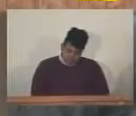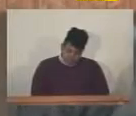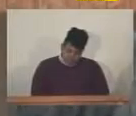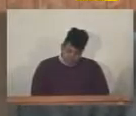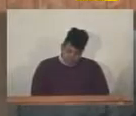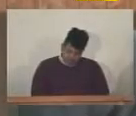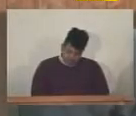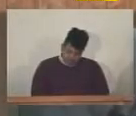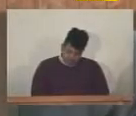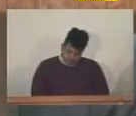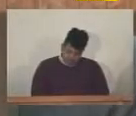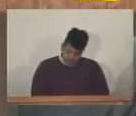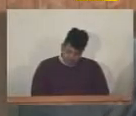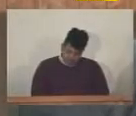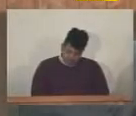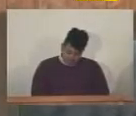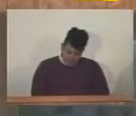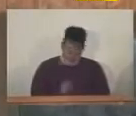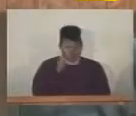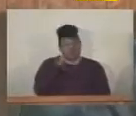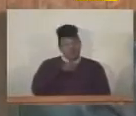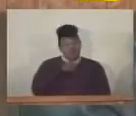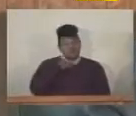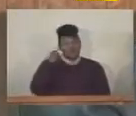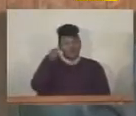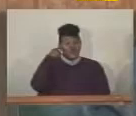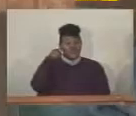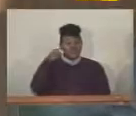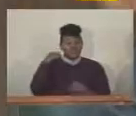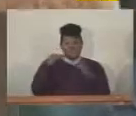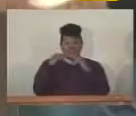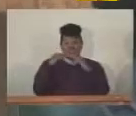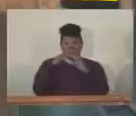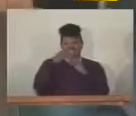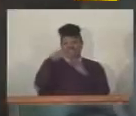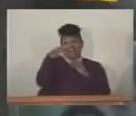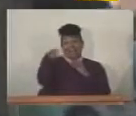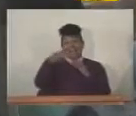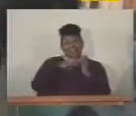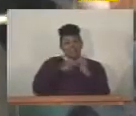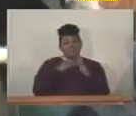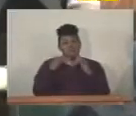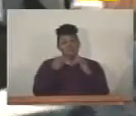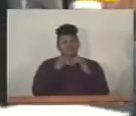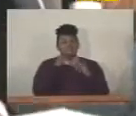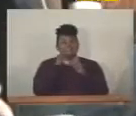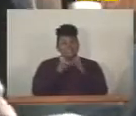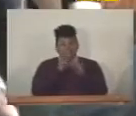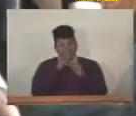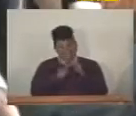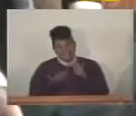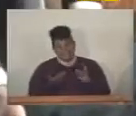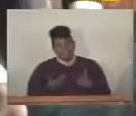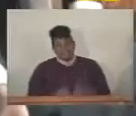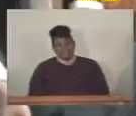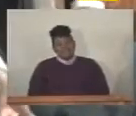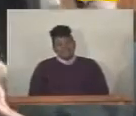Mr. President, it is very interesting that we should be taking these two bills right after the